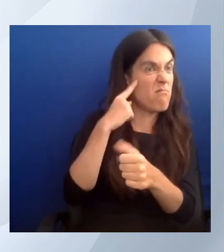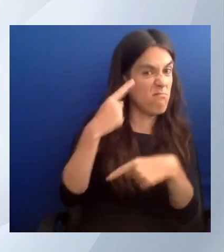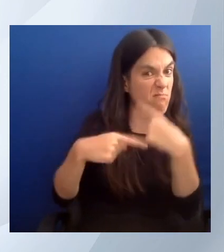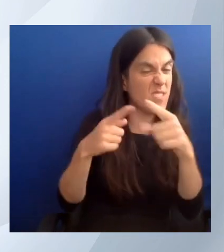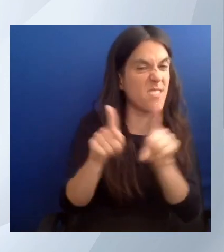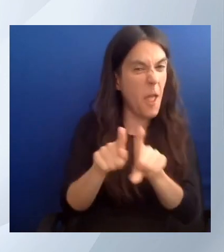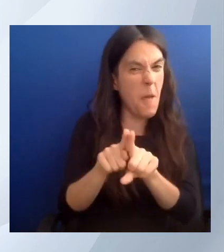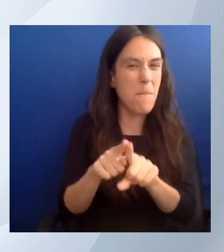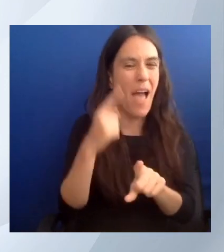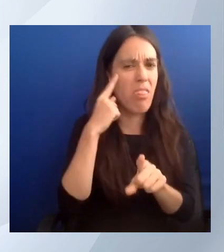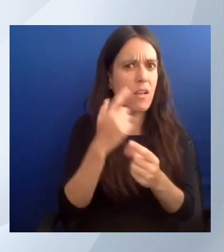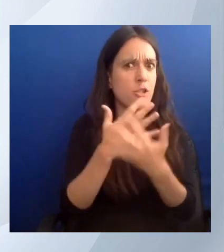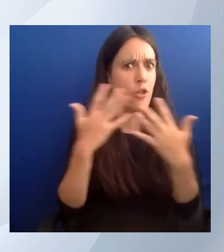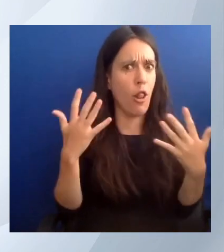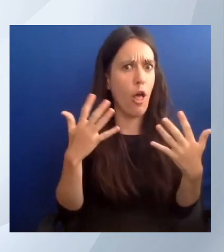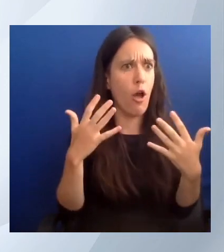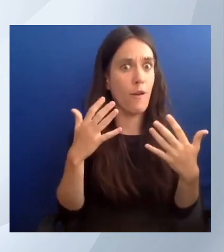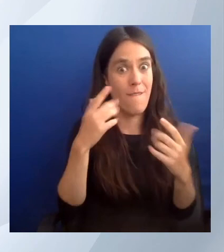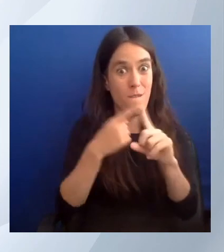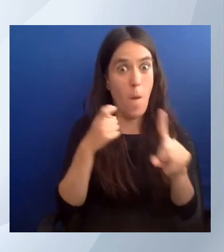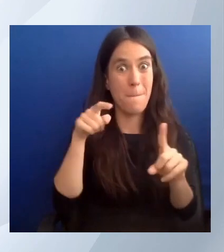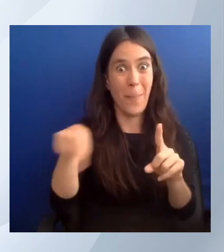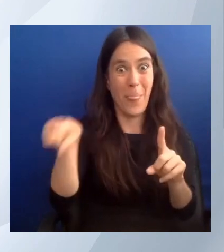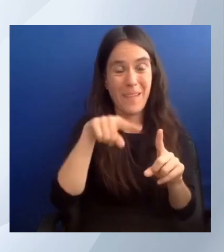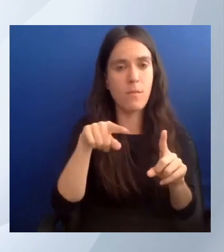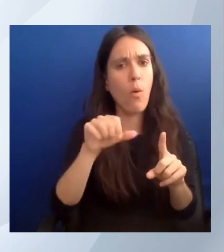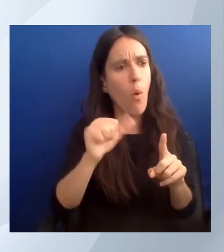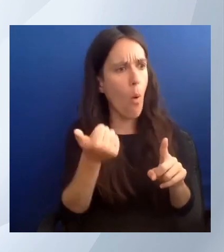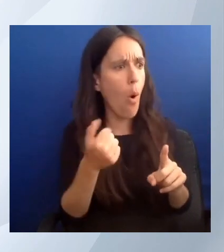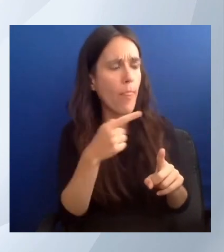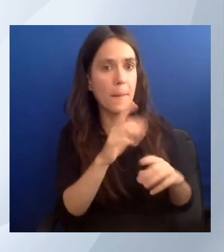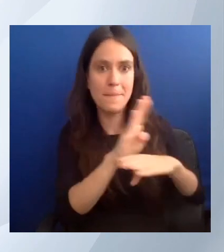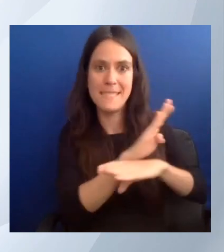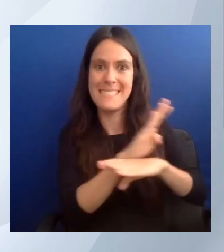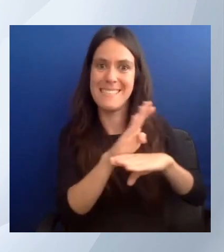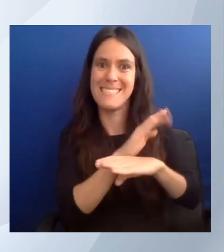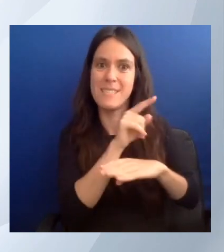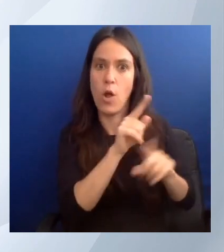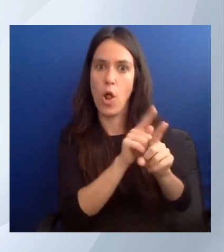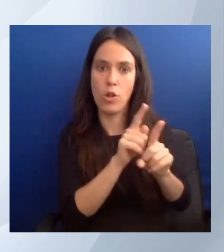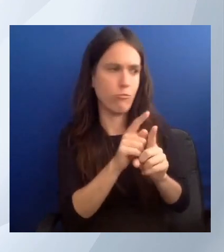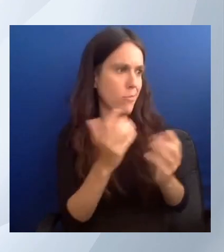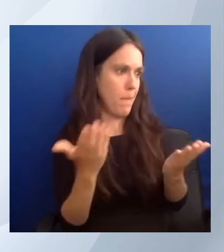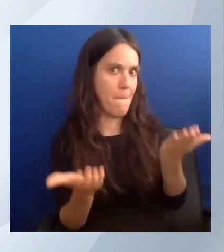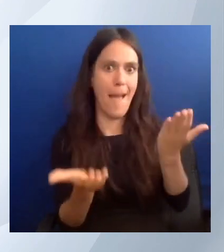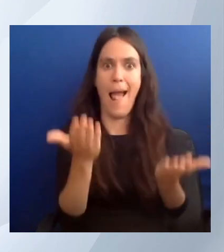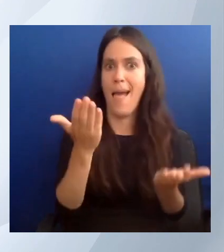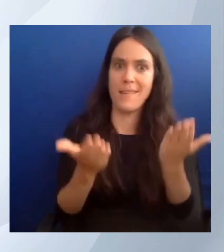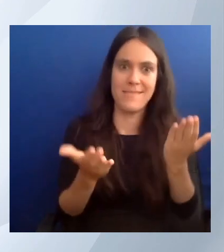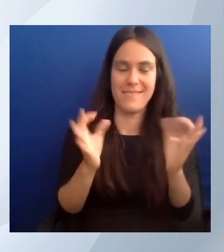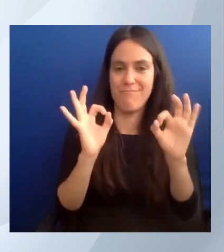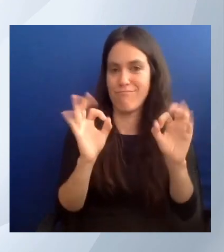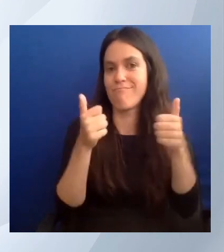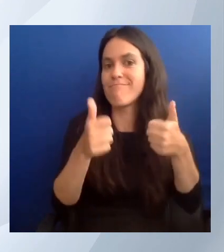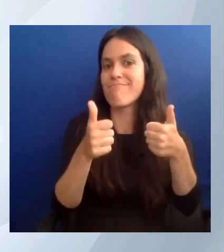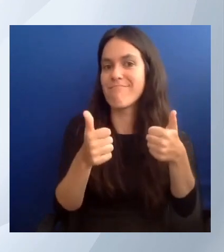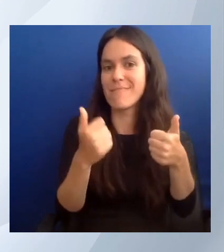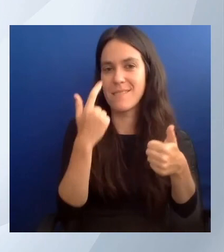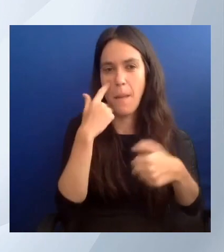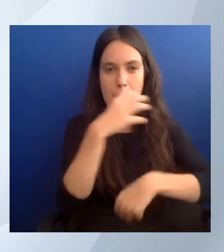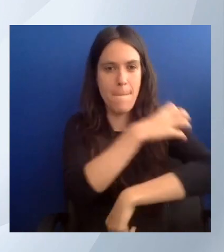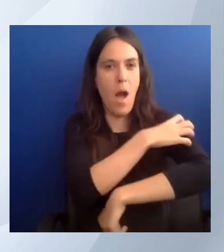stuff that came from the developers, but an awful lot that came from the business too. And it's where that joins, that's where you really learn the power of what you're